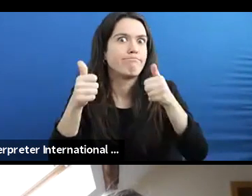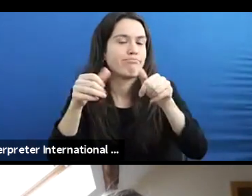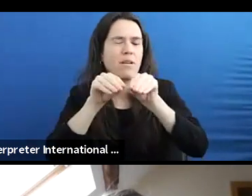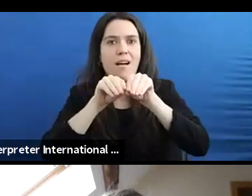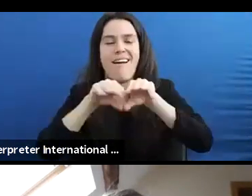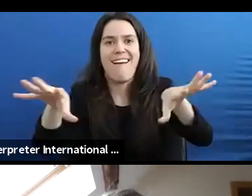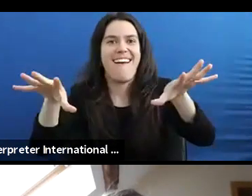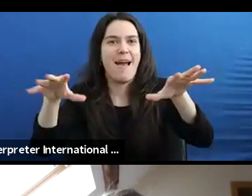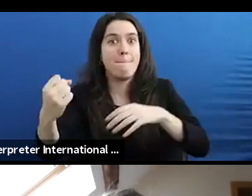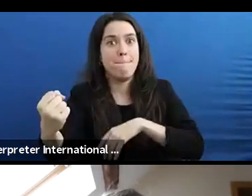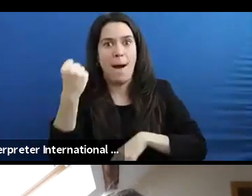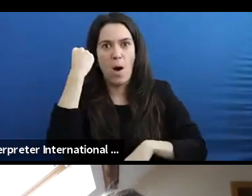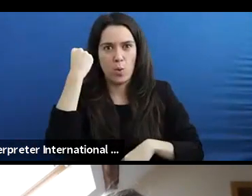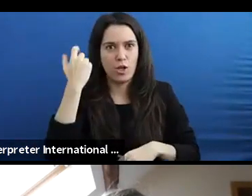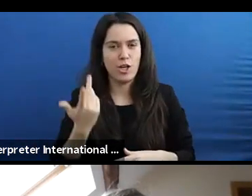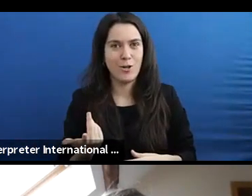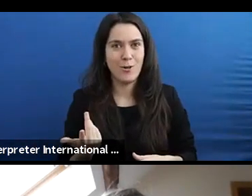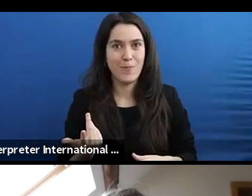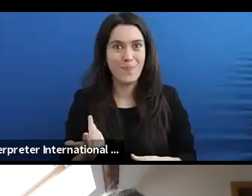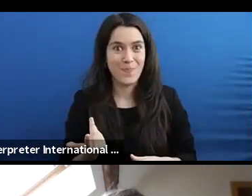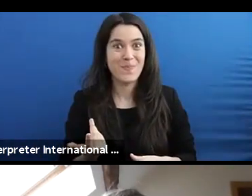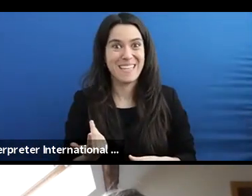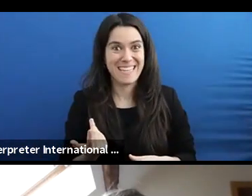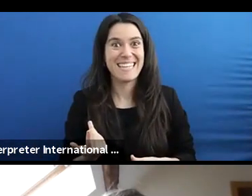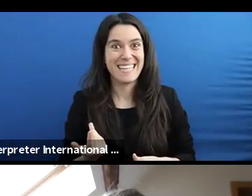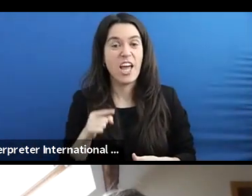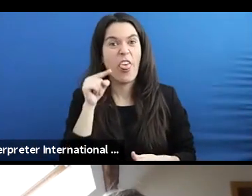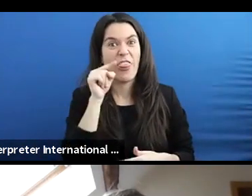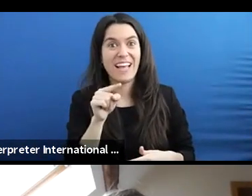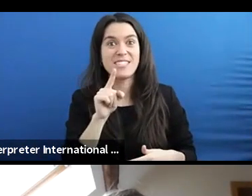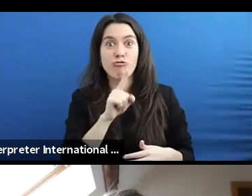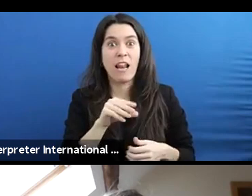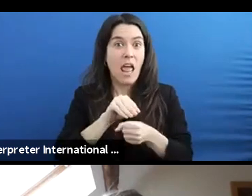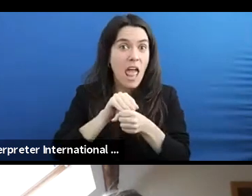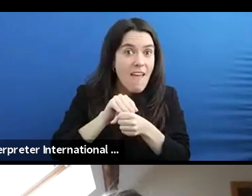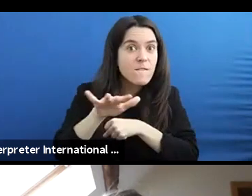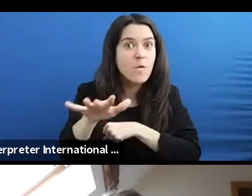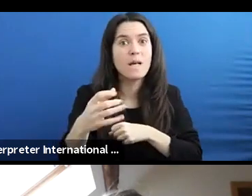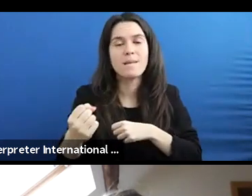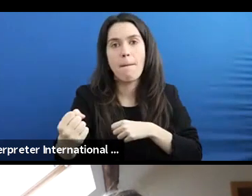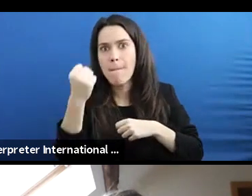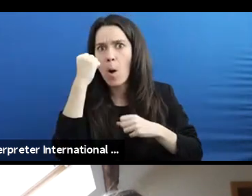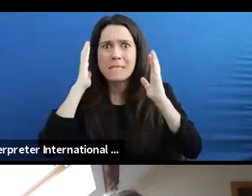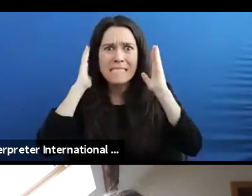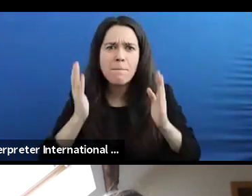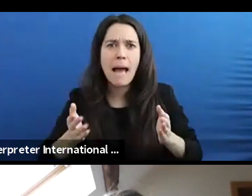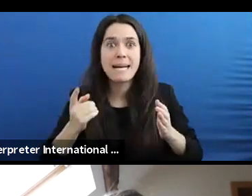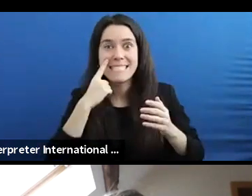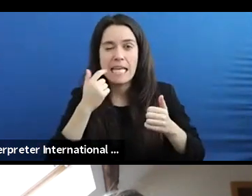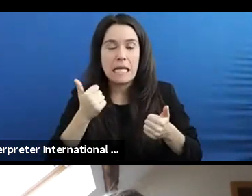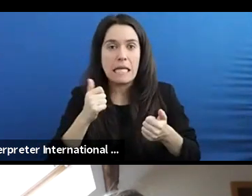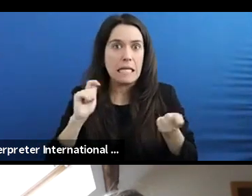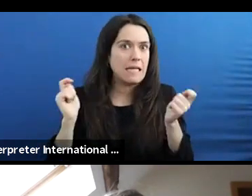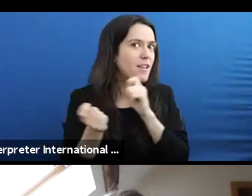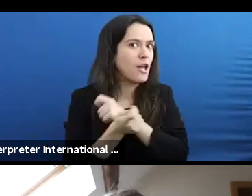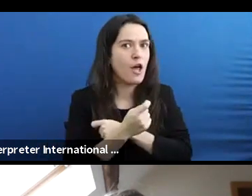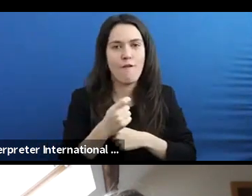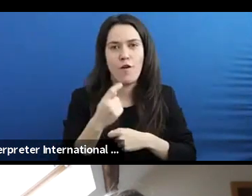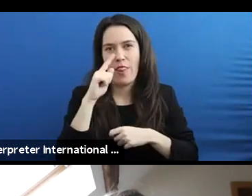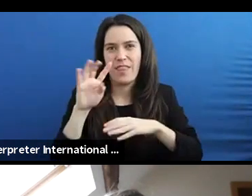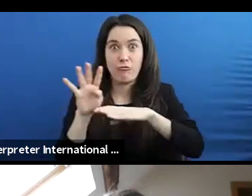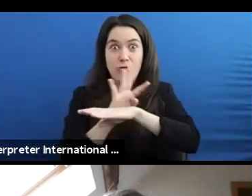this power, this influence needs to be used in order for the greening. That is the real question that we